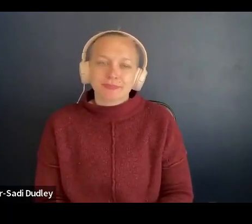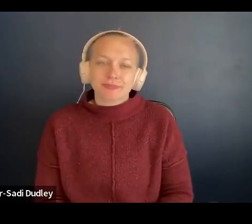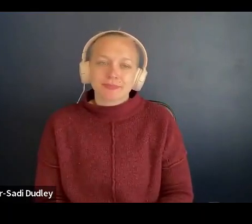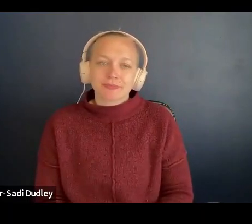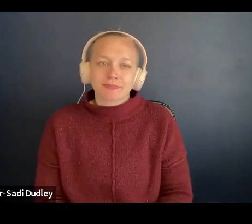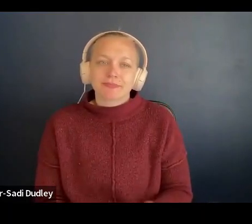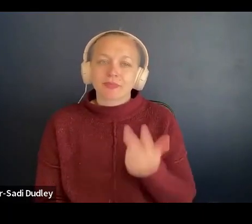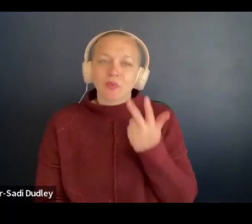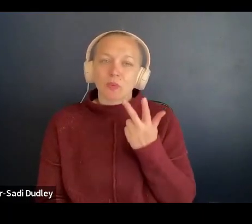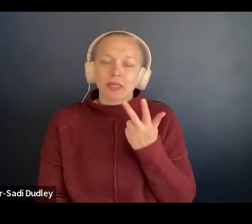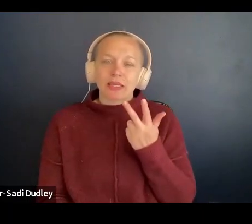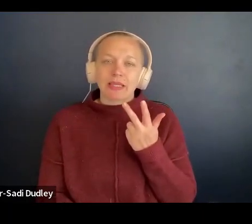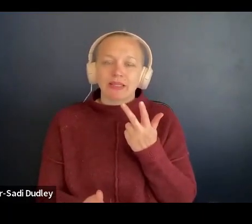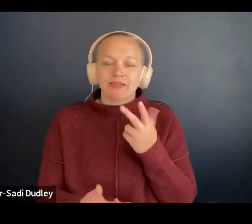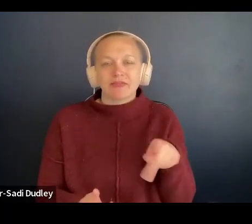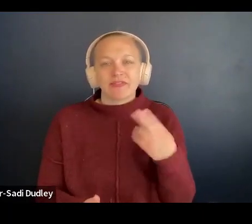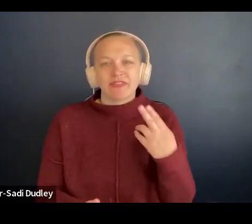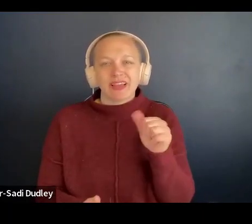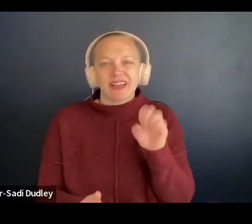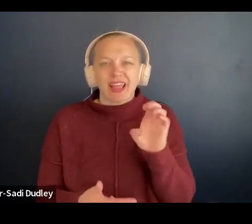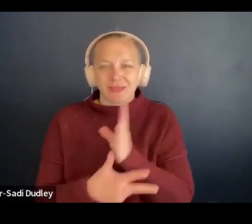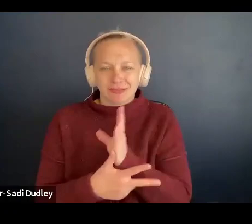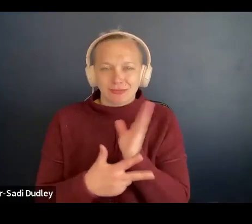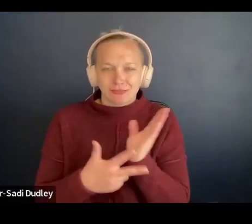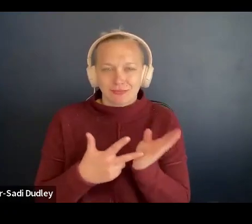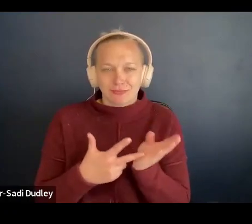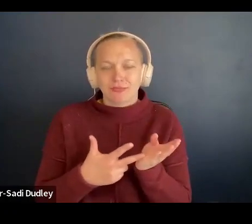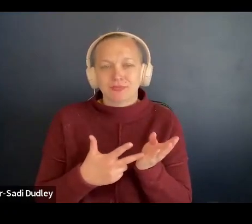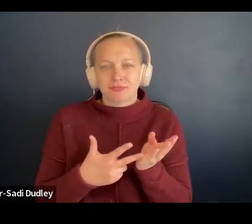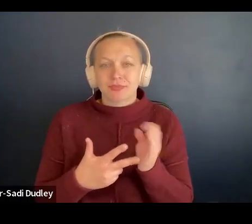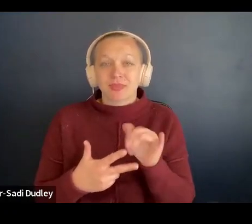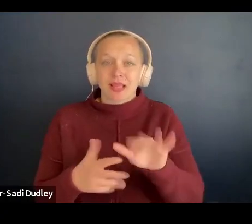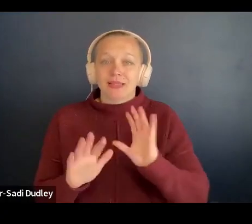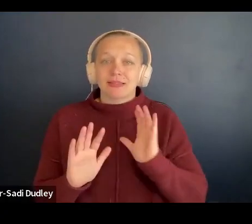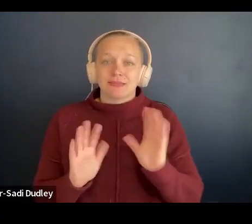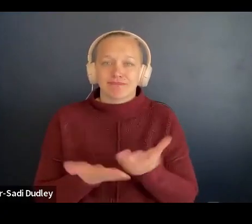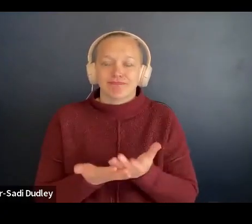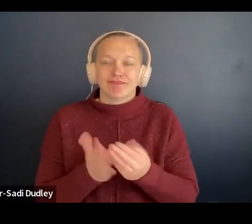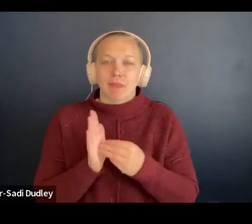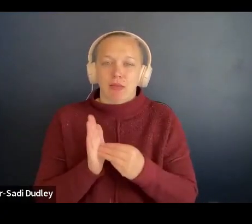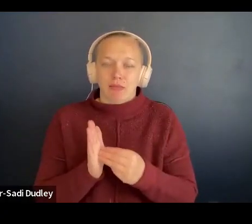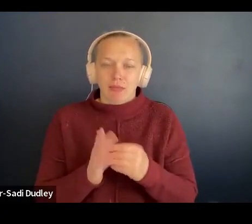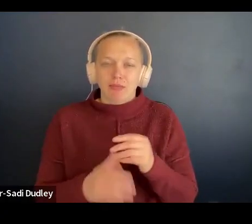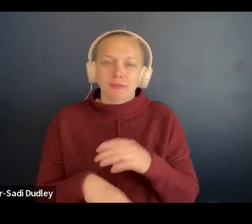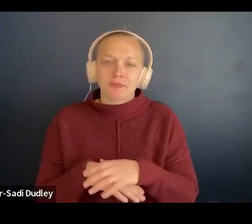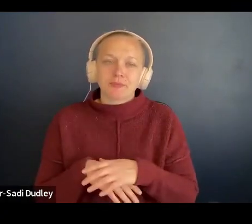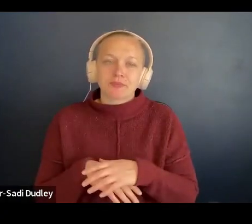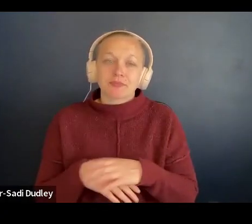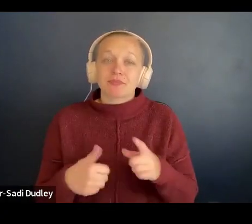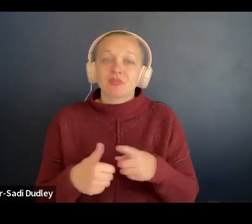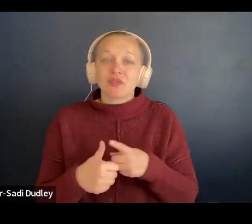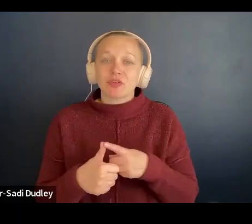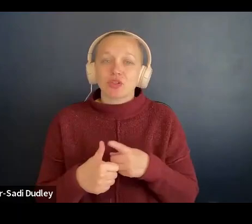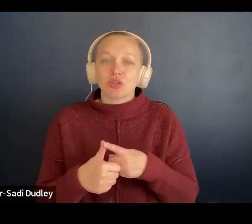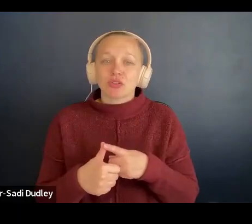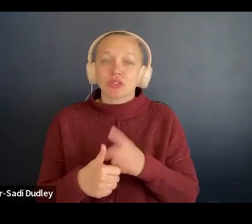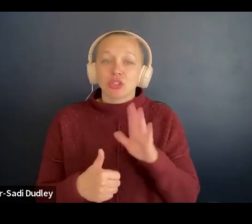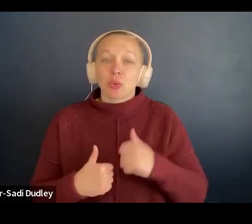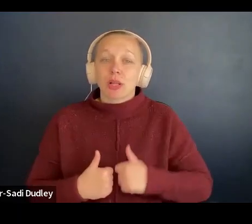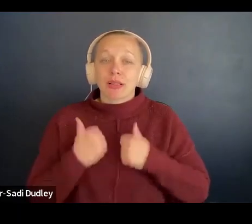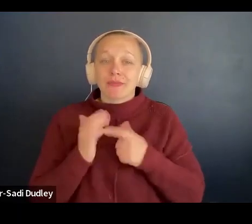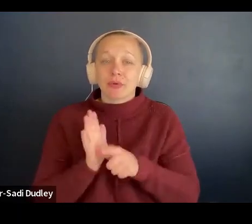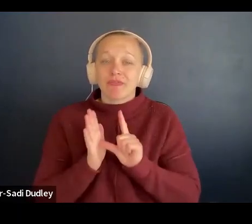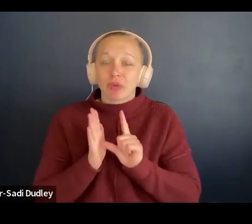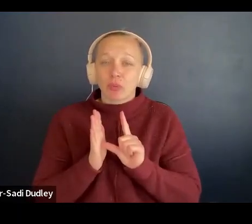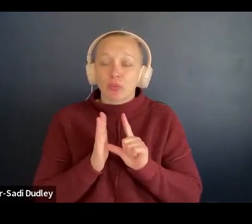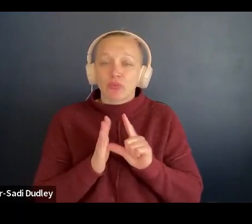So there's 3 phases in the model of care. The first one is a life review and legacy.